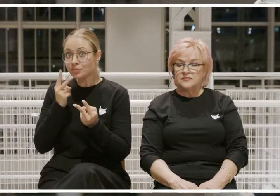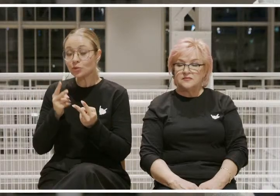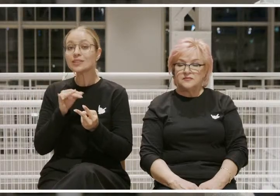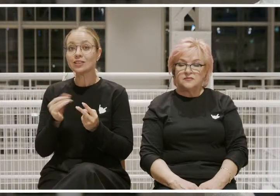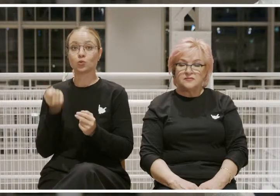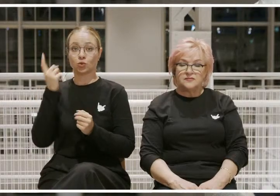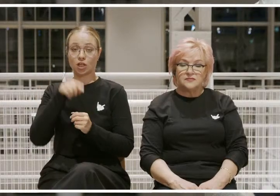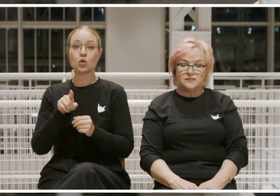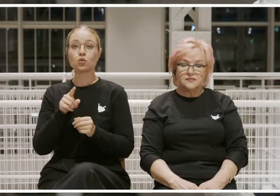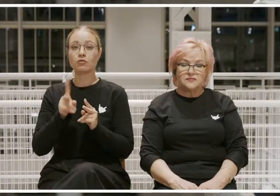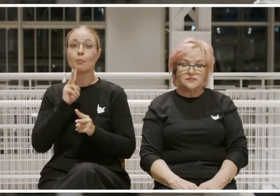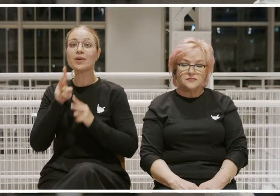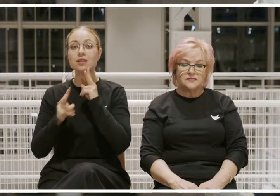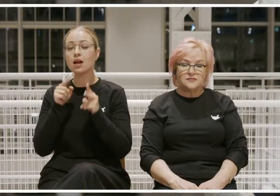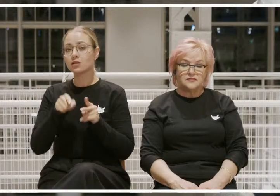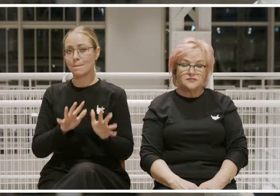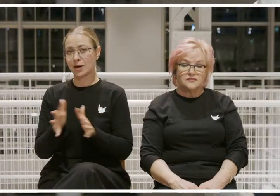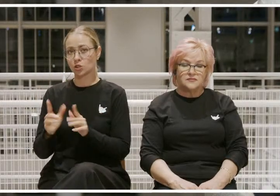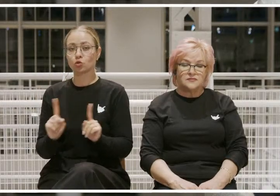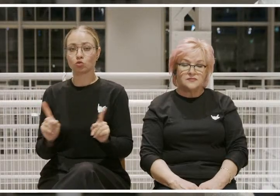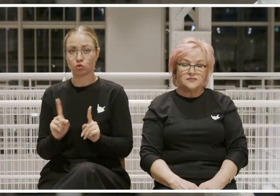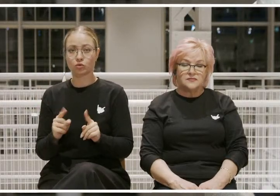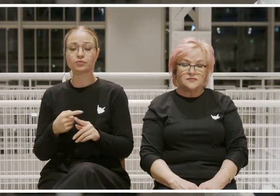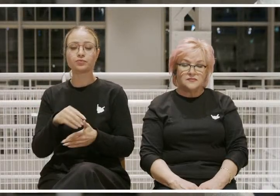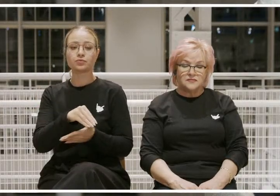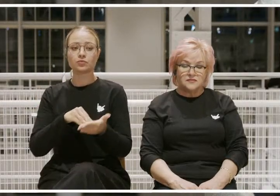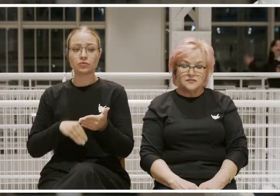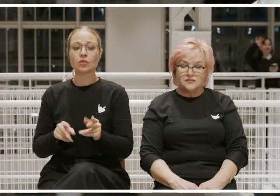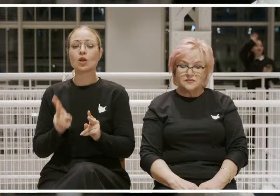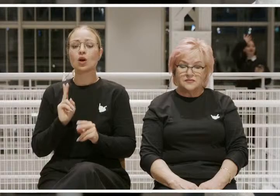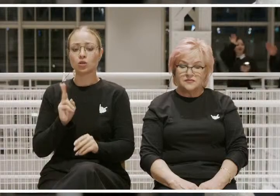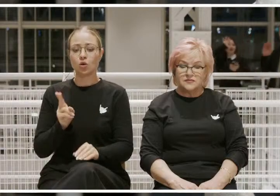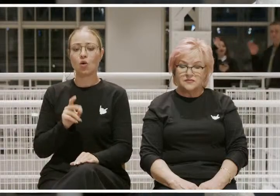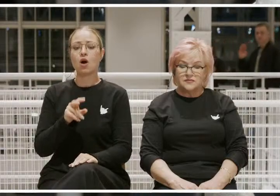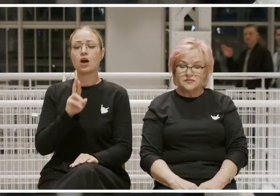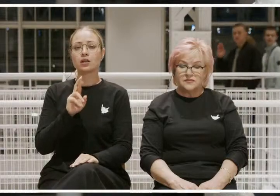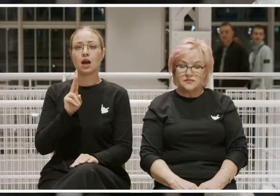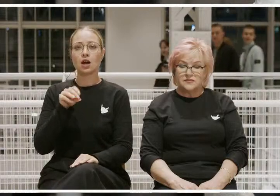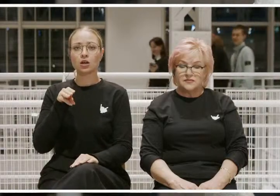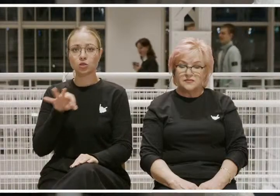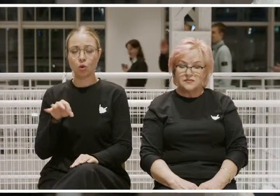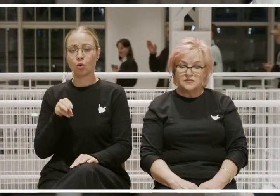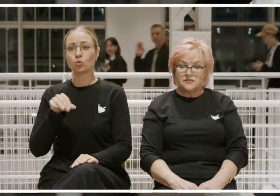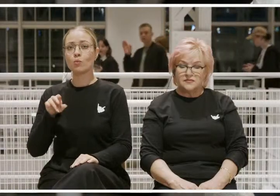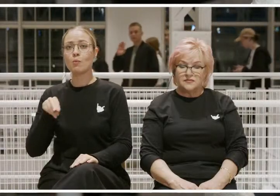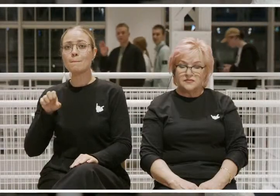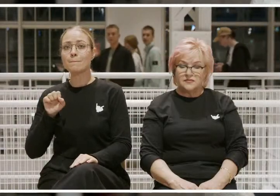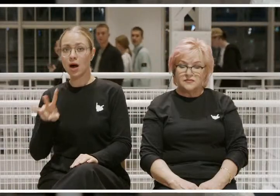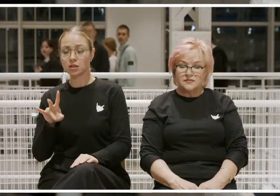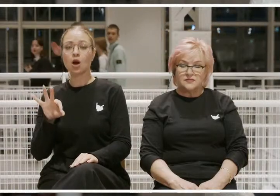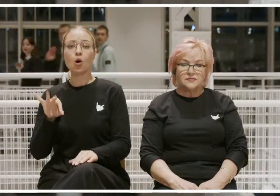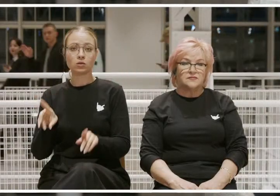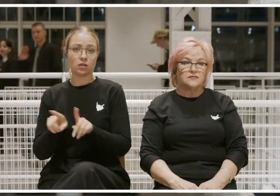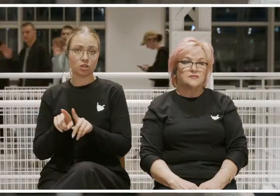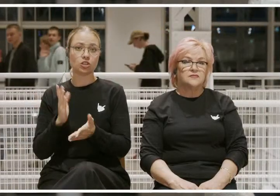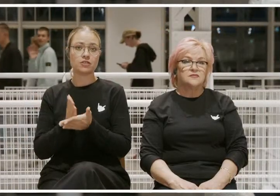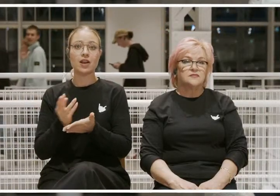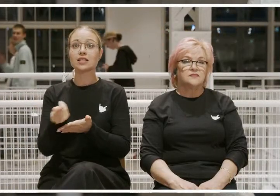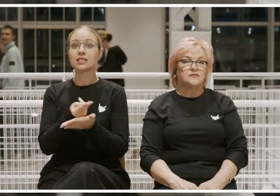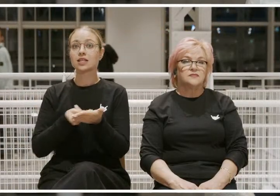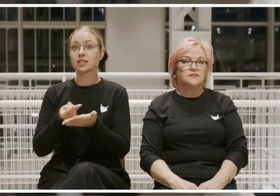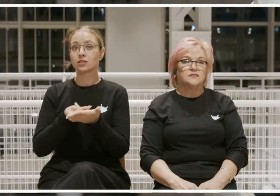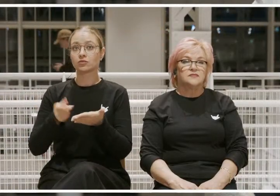by Yekta Kopan, illustrated by Gökçe Akgül, and under the editorial direction of Burcu Ural